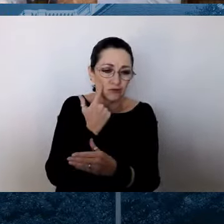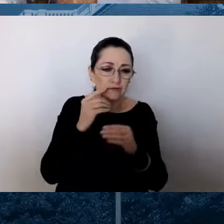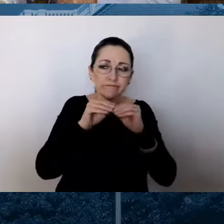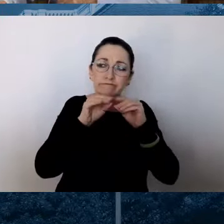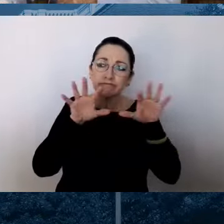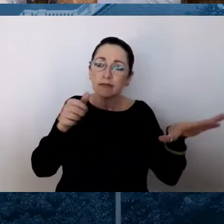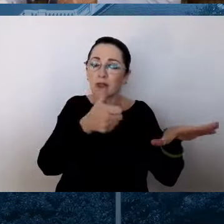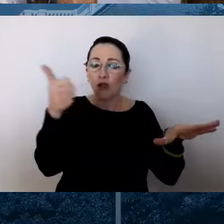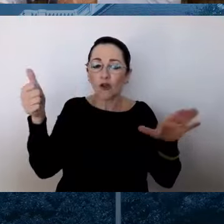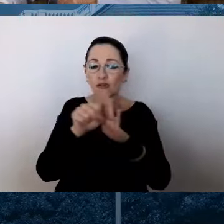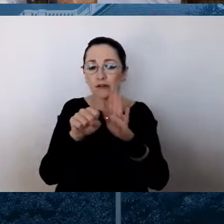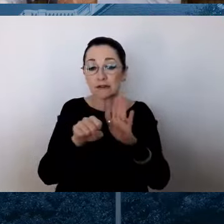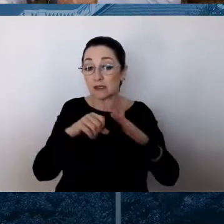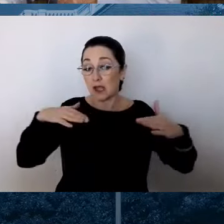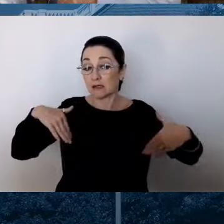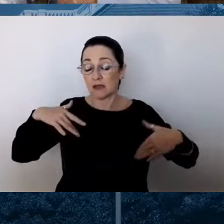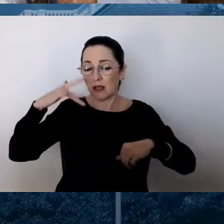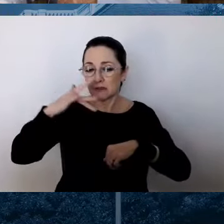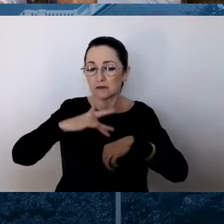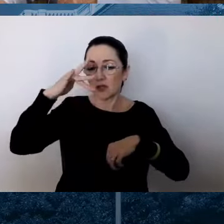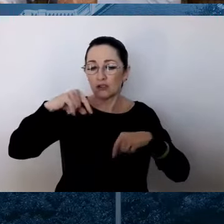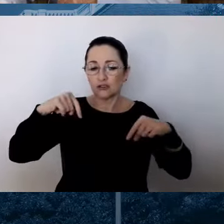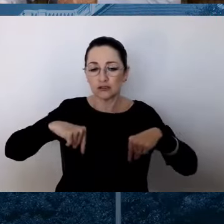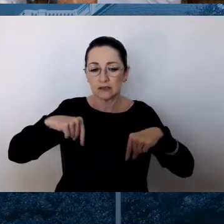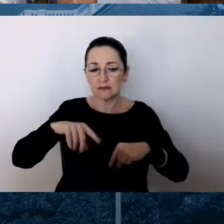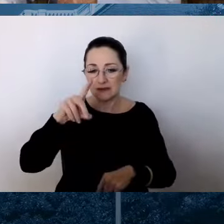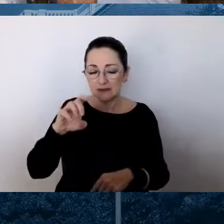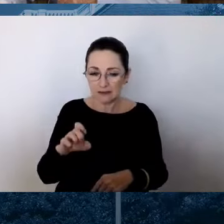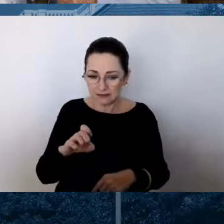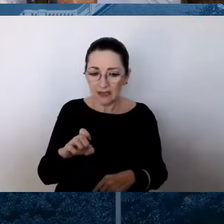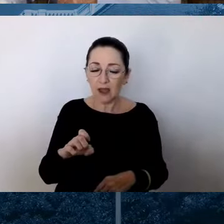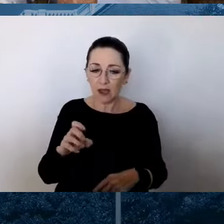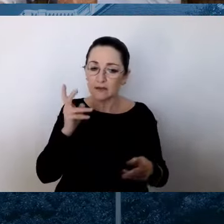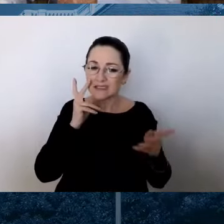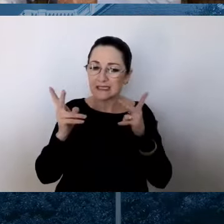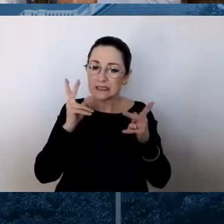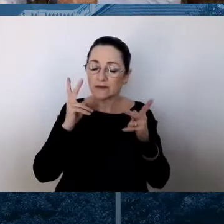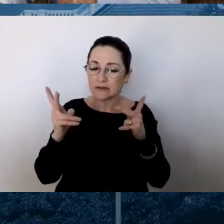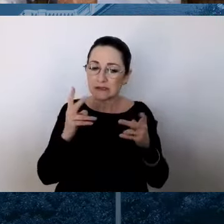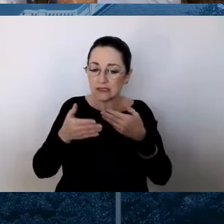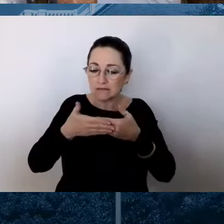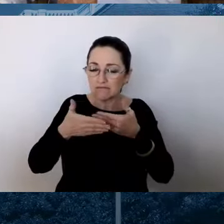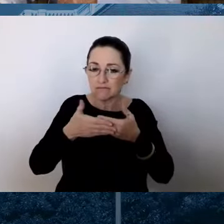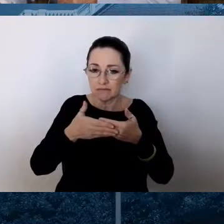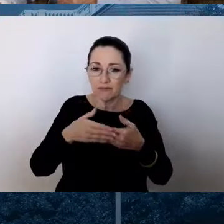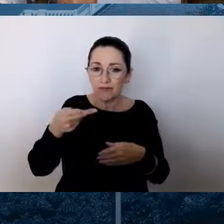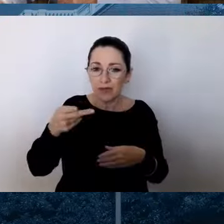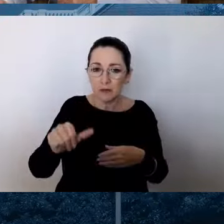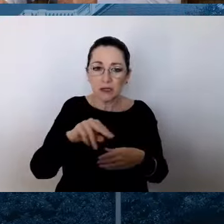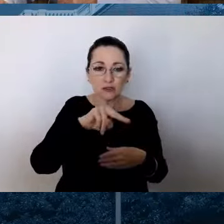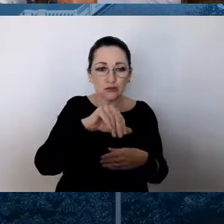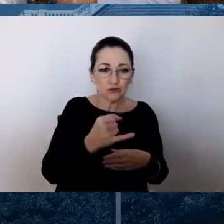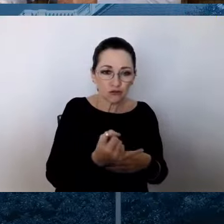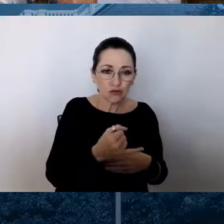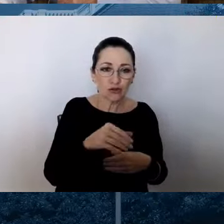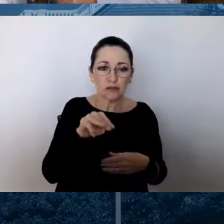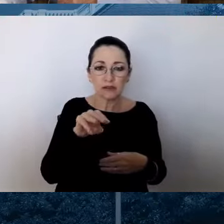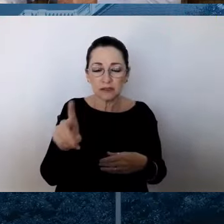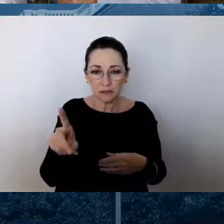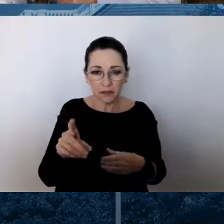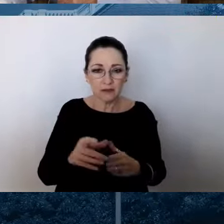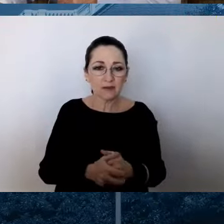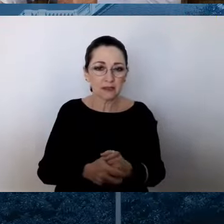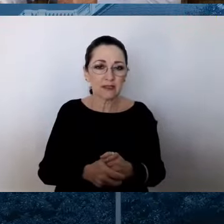it yet. It has been detected in other states. This surge that we're experiencing, as you've said, is the Delta